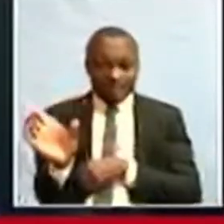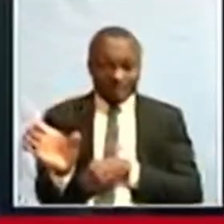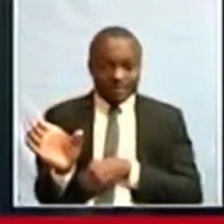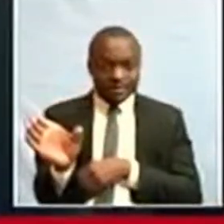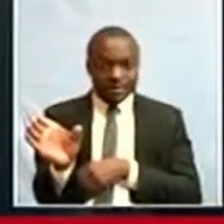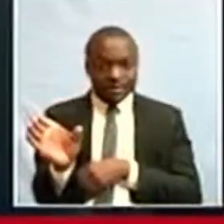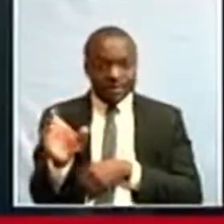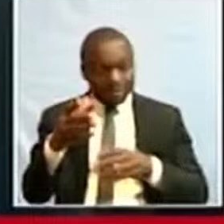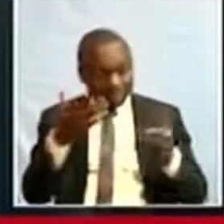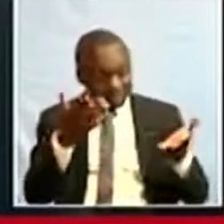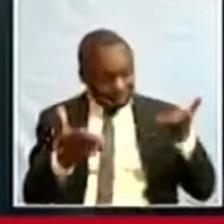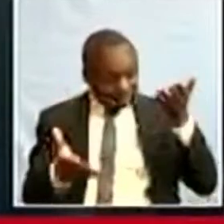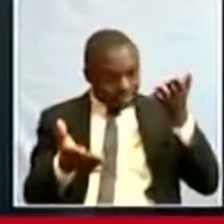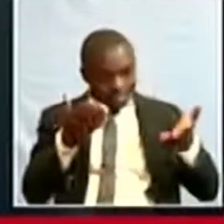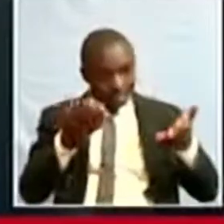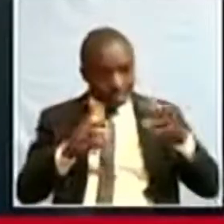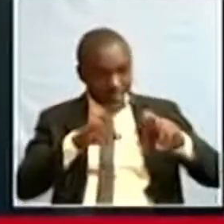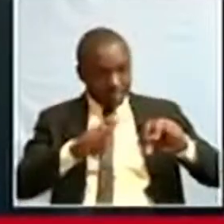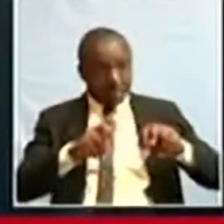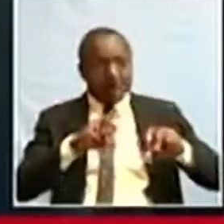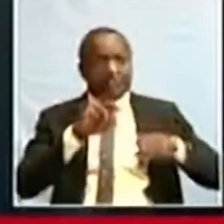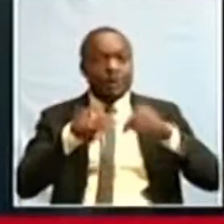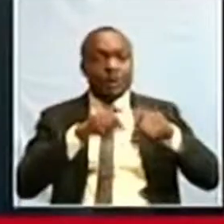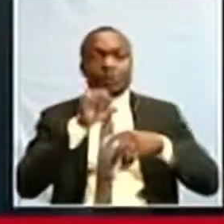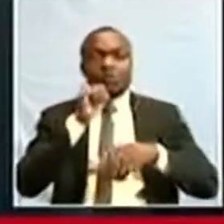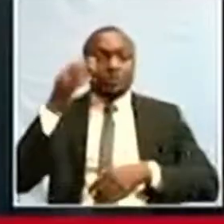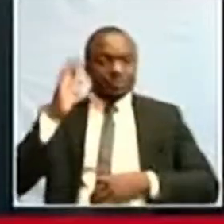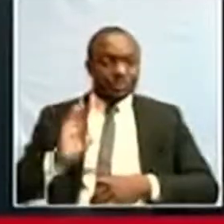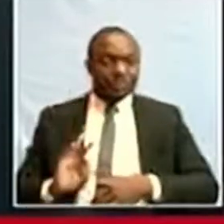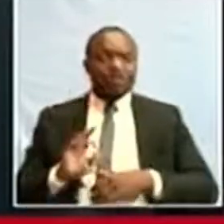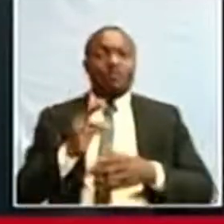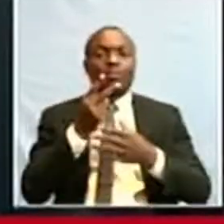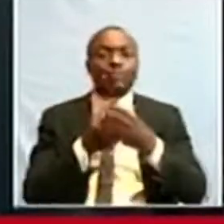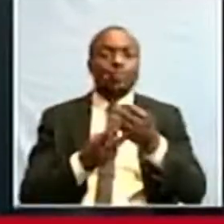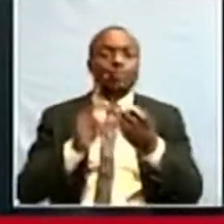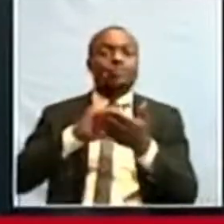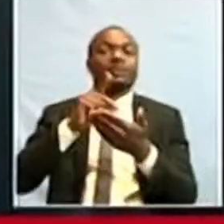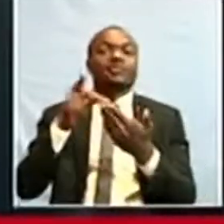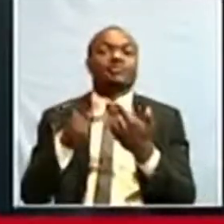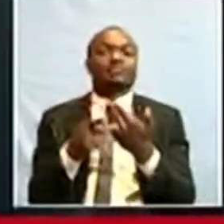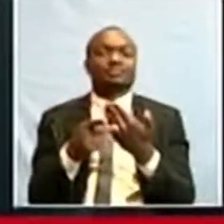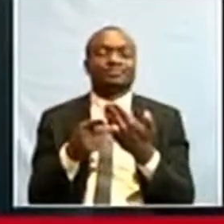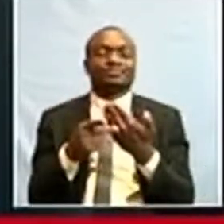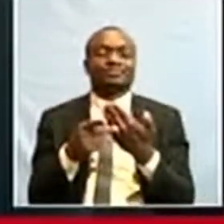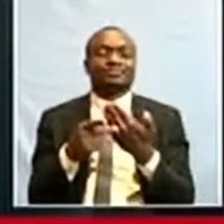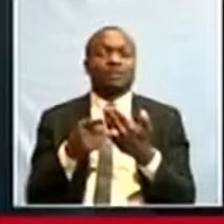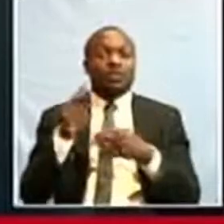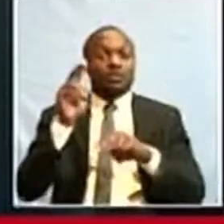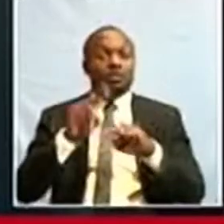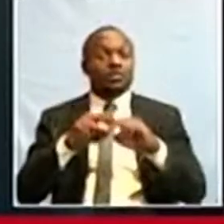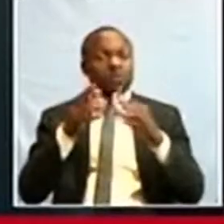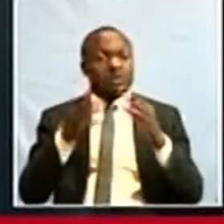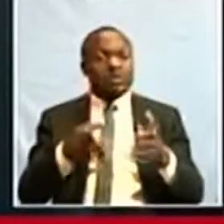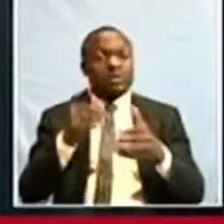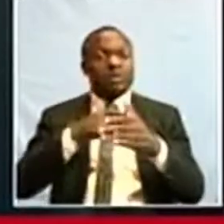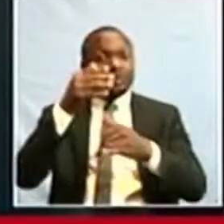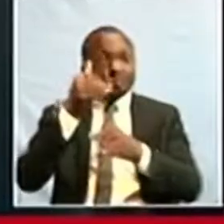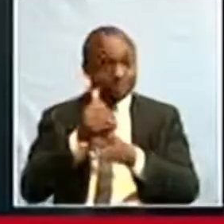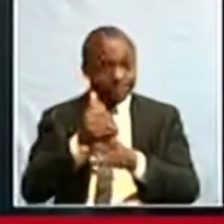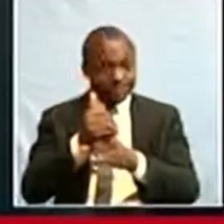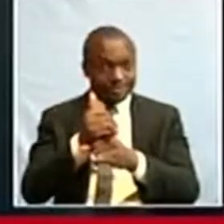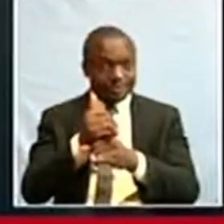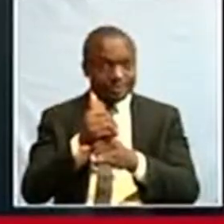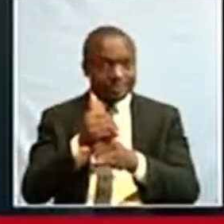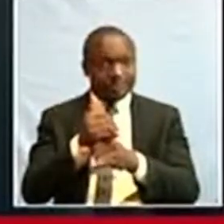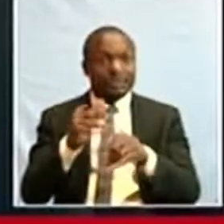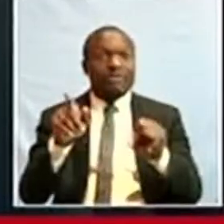not sitting on both databases? Who has that responsibility? Because we'll sit here next year and do